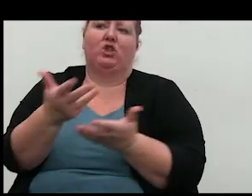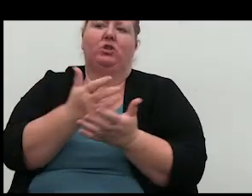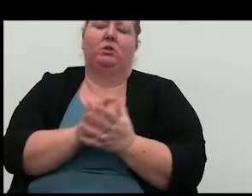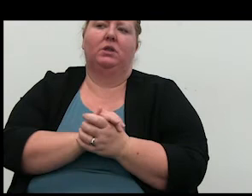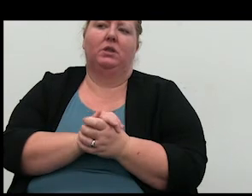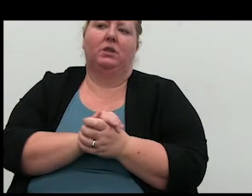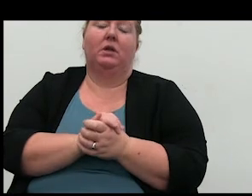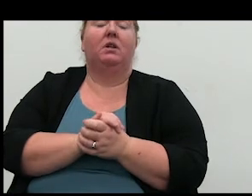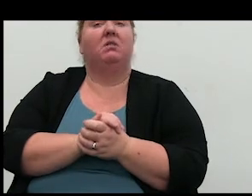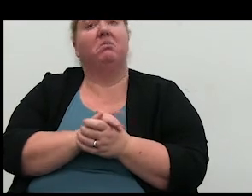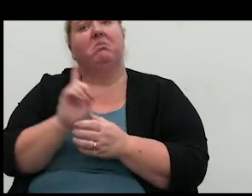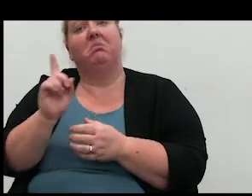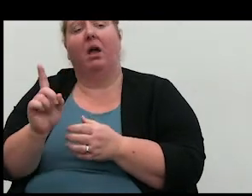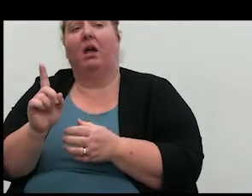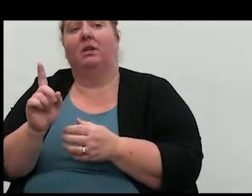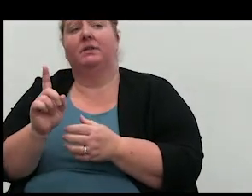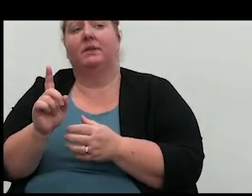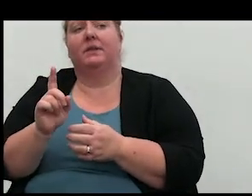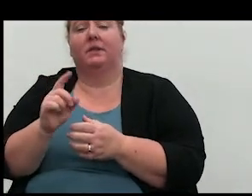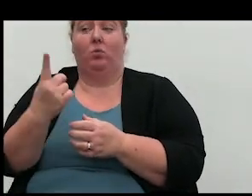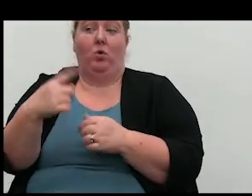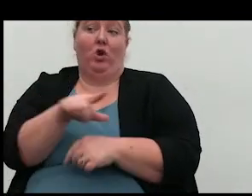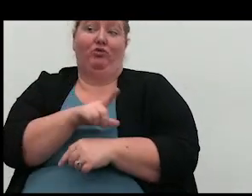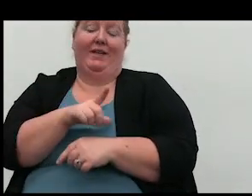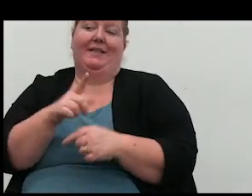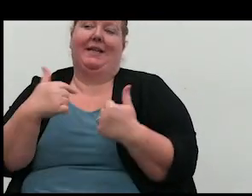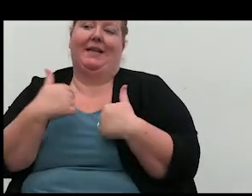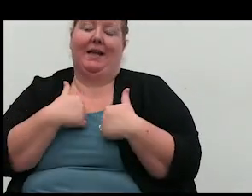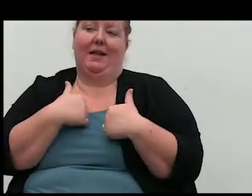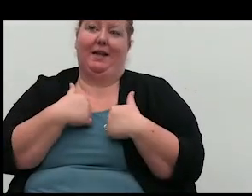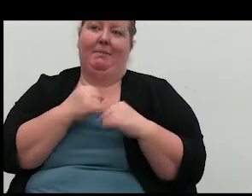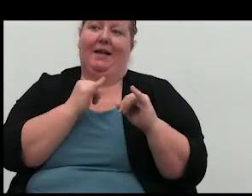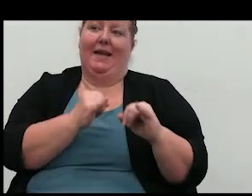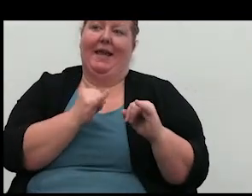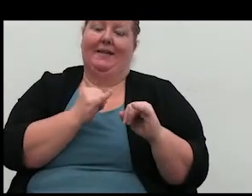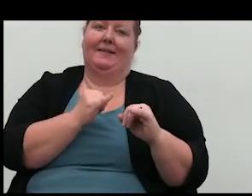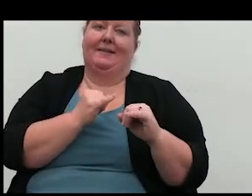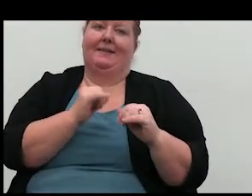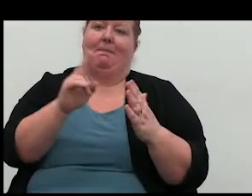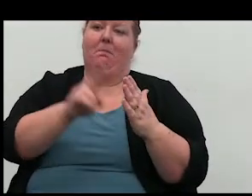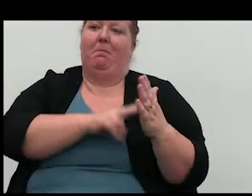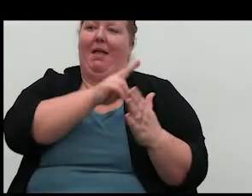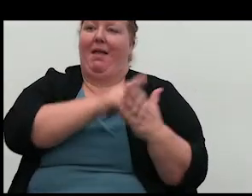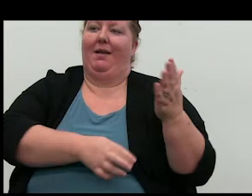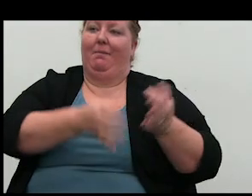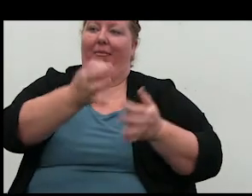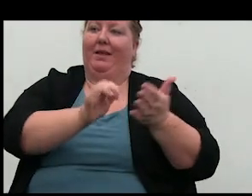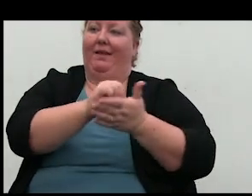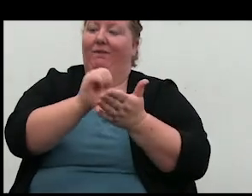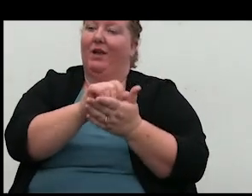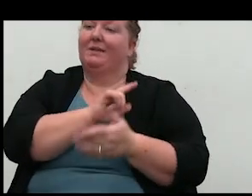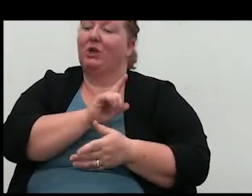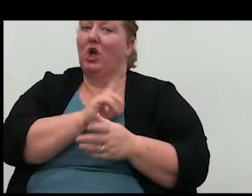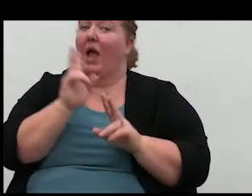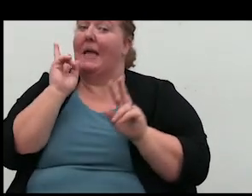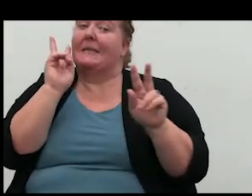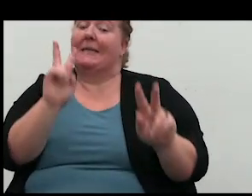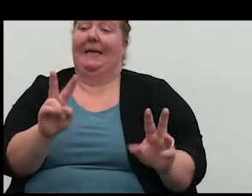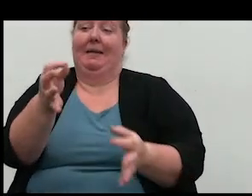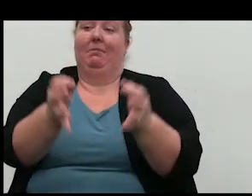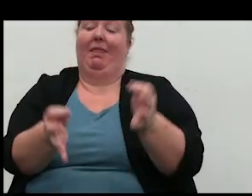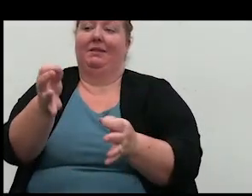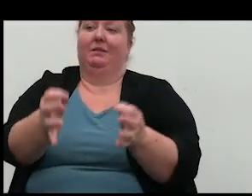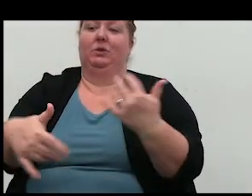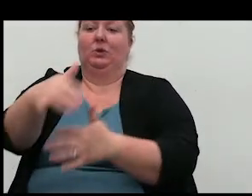Although, I mean, the flip side of that is, and one of the reasons I'm against banning political adverts is because a lot of what I see politically on social